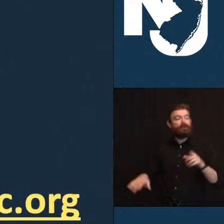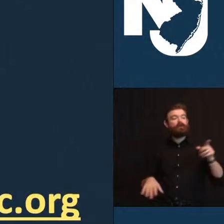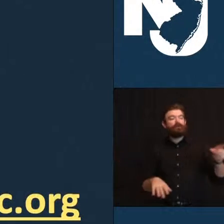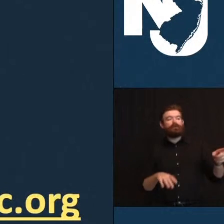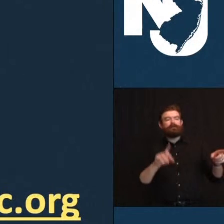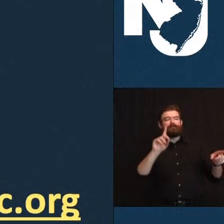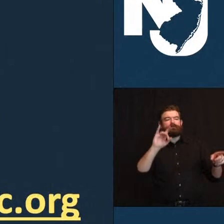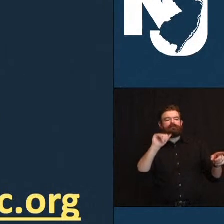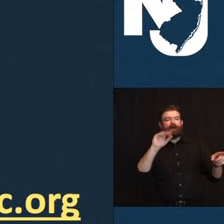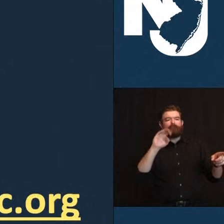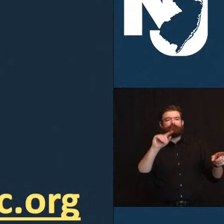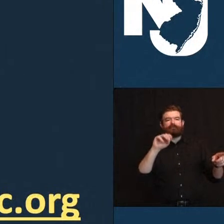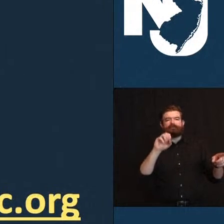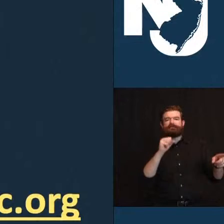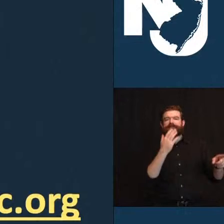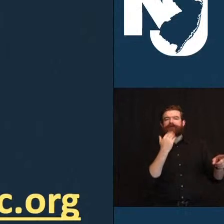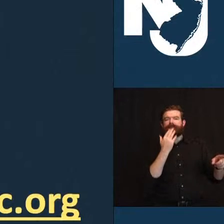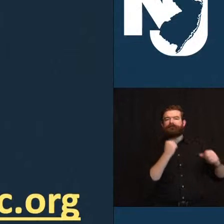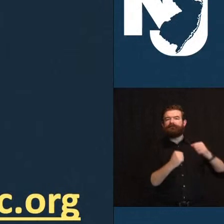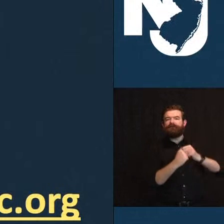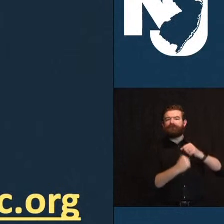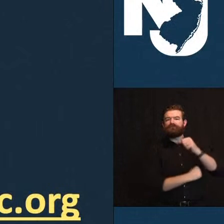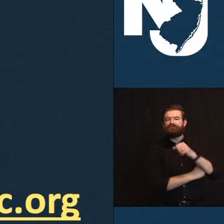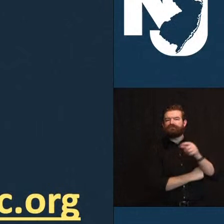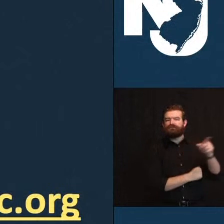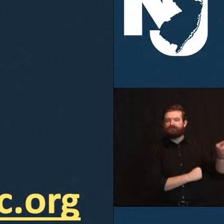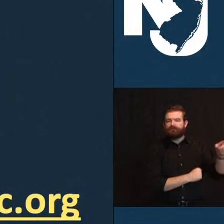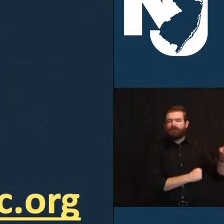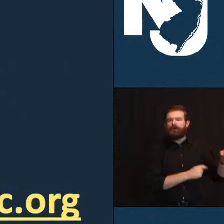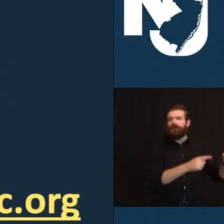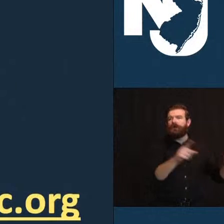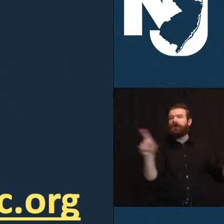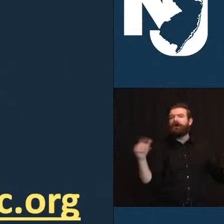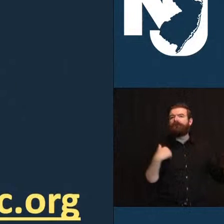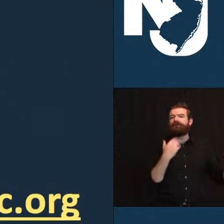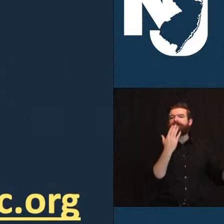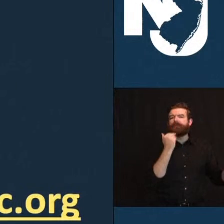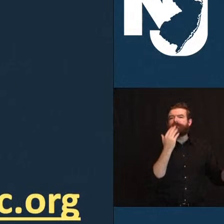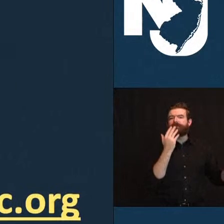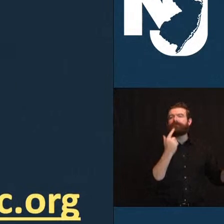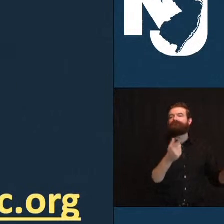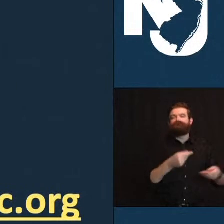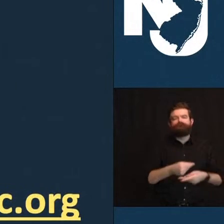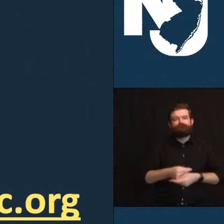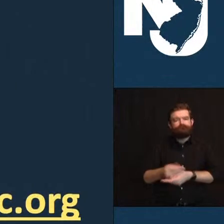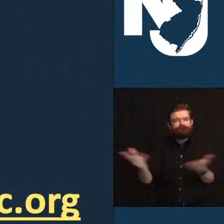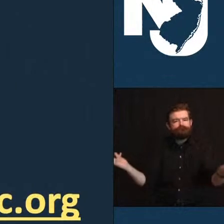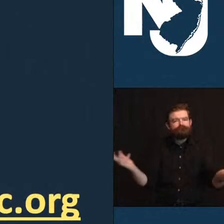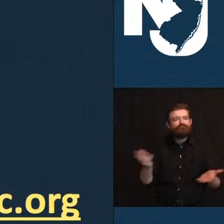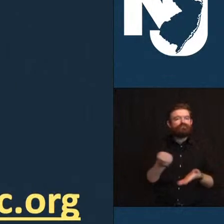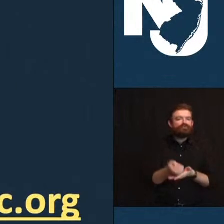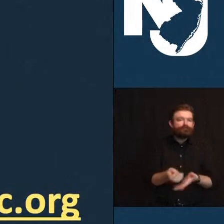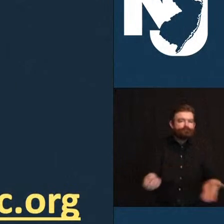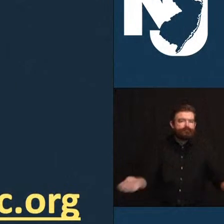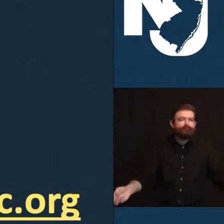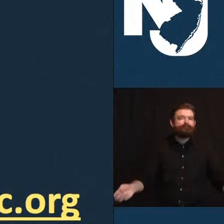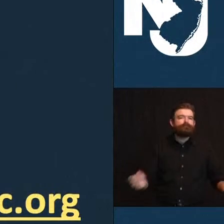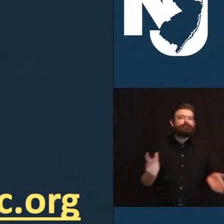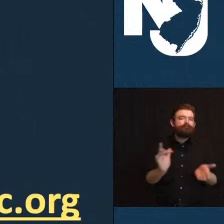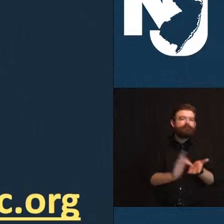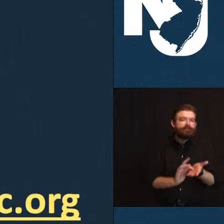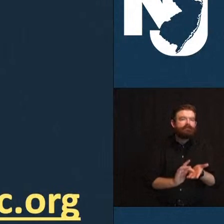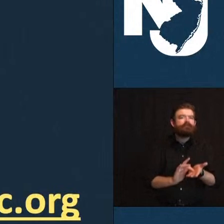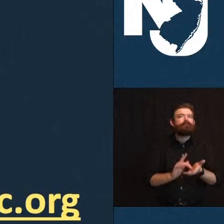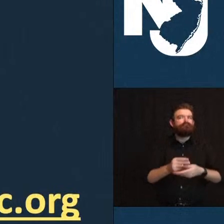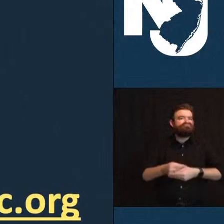residents living with diabetes that they had access to the monitoring equipment that is so vital to their well-being. This took on